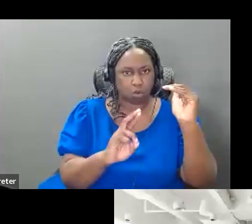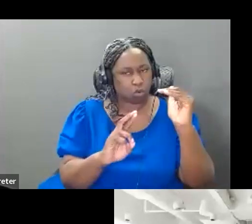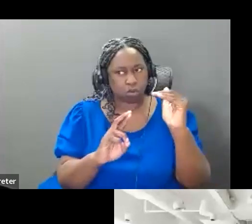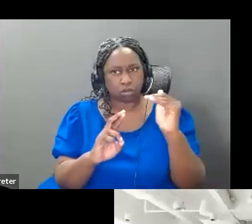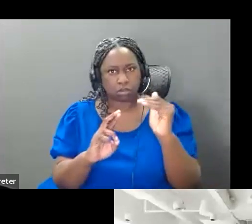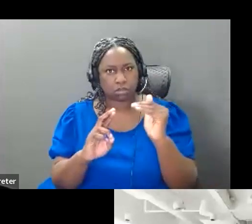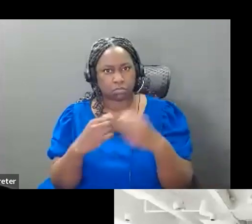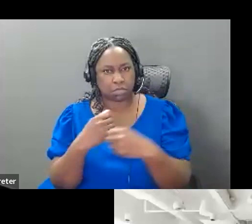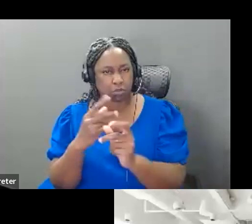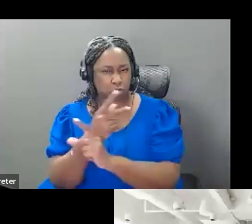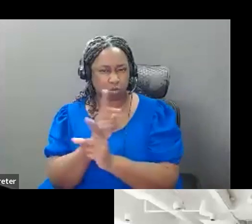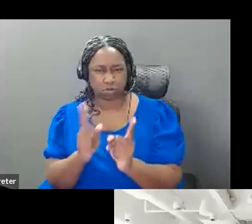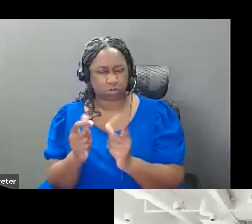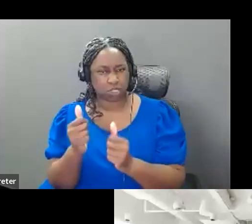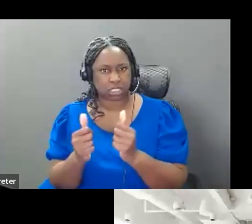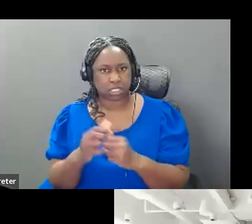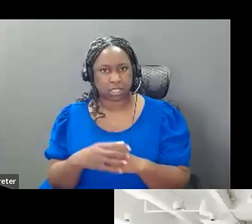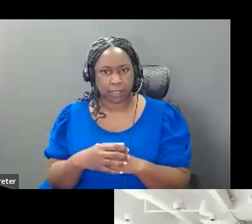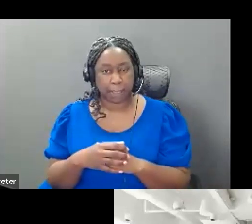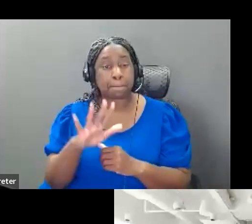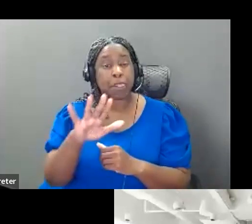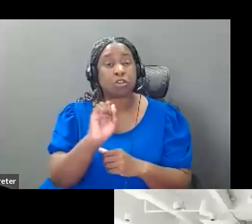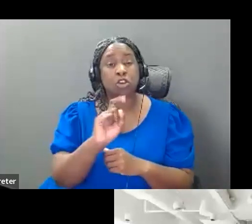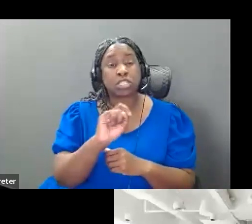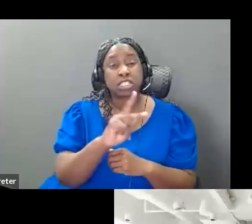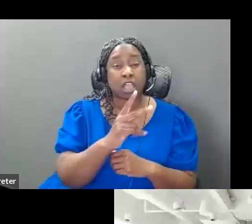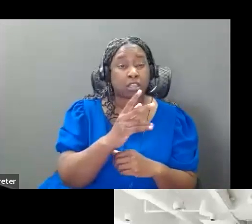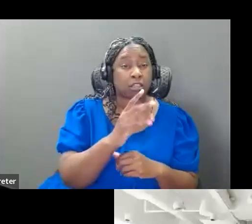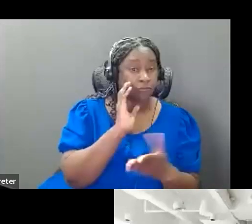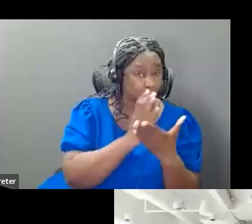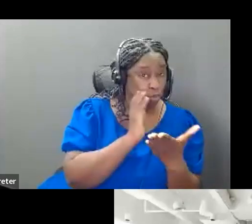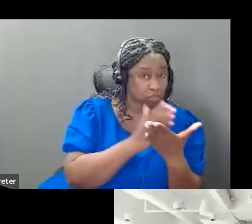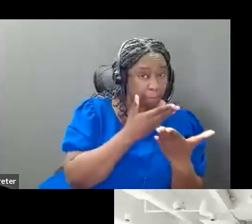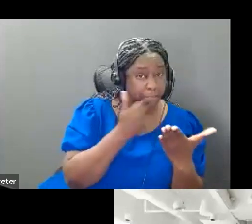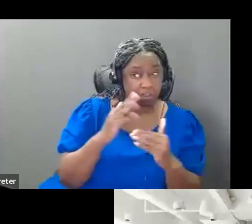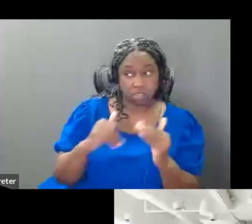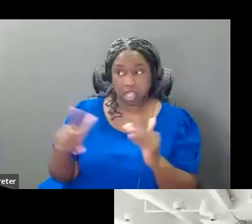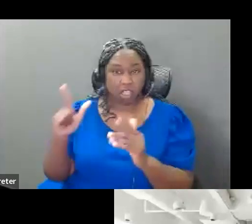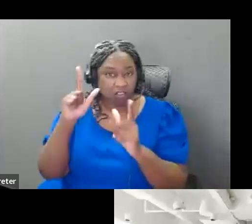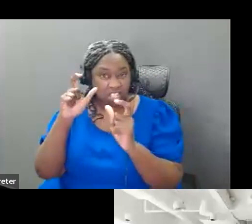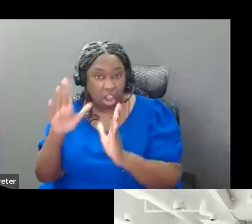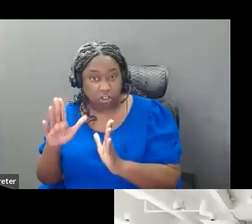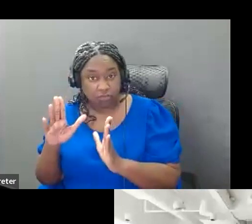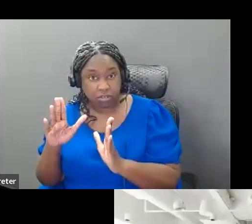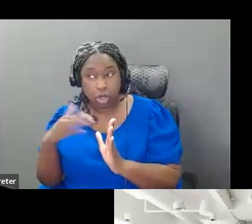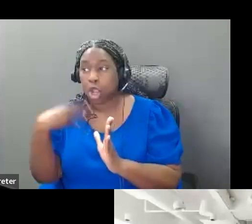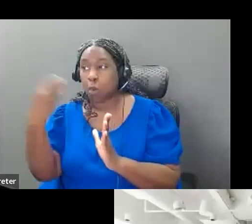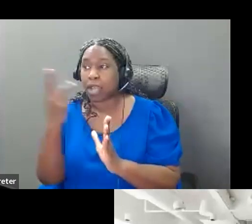That was sort of what drove the decisions here. But are stock photos preferable to going out and hiring a photographer? Do y'all have a strong opinion on this one way or the